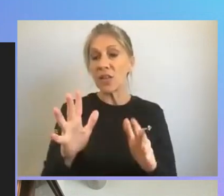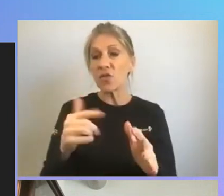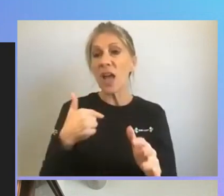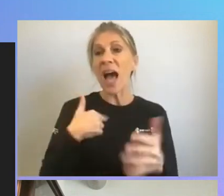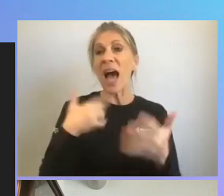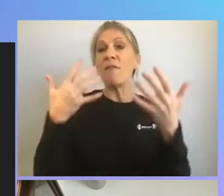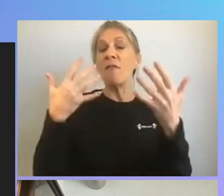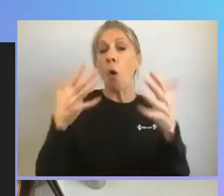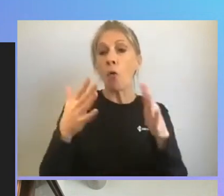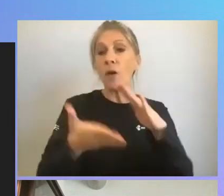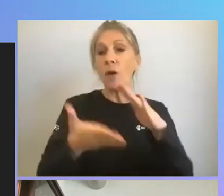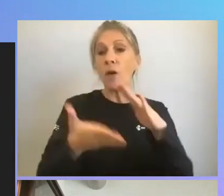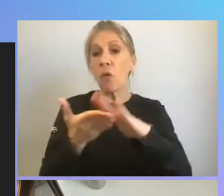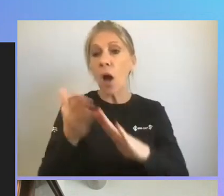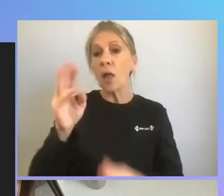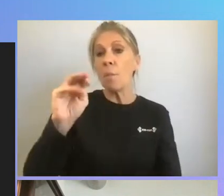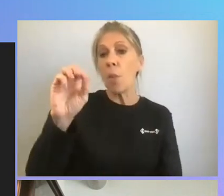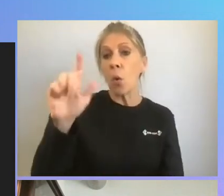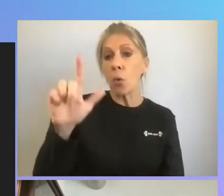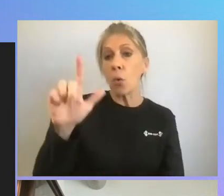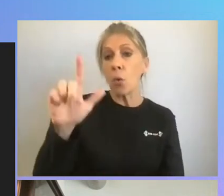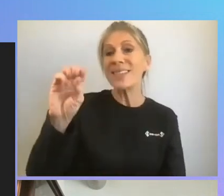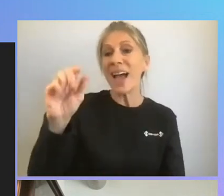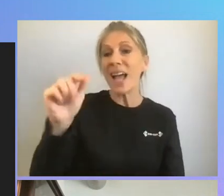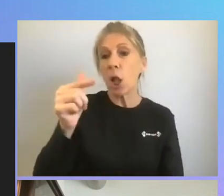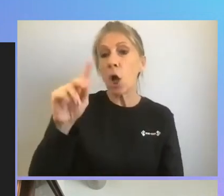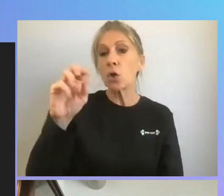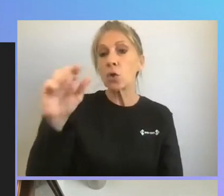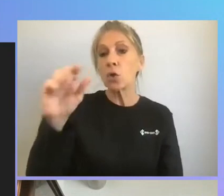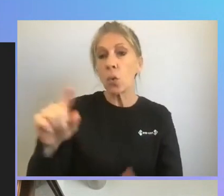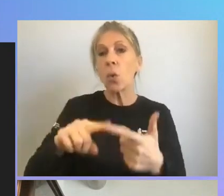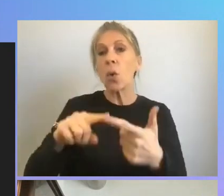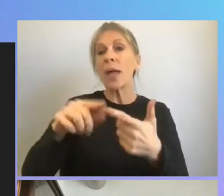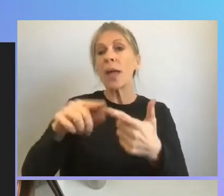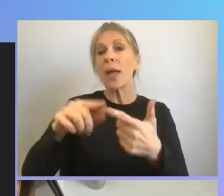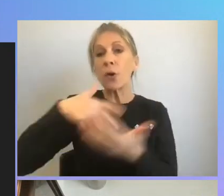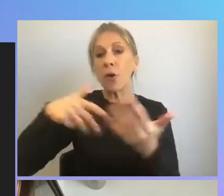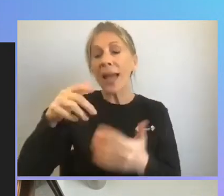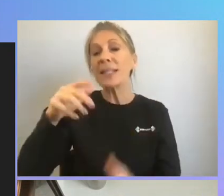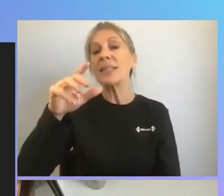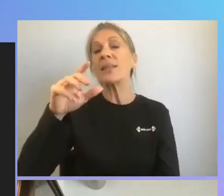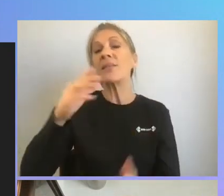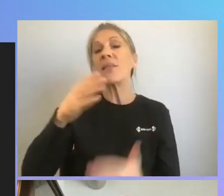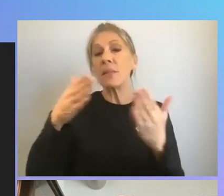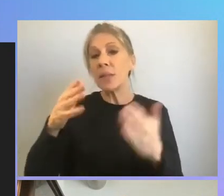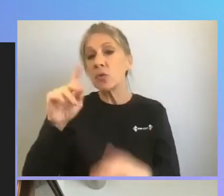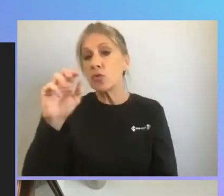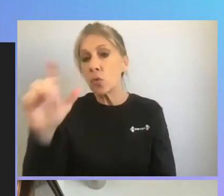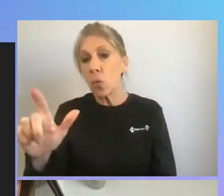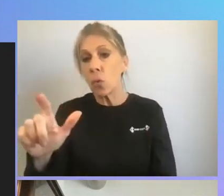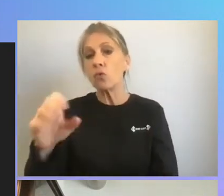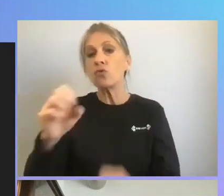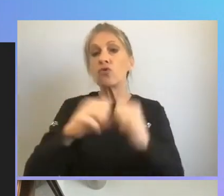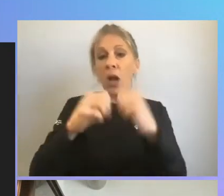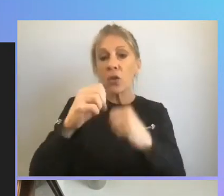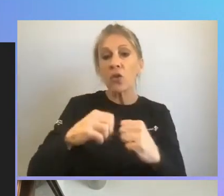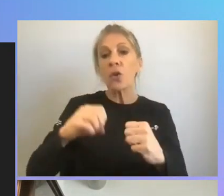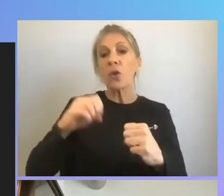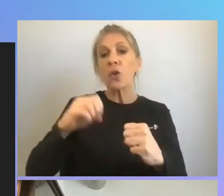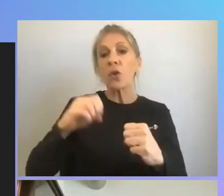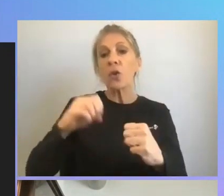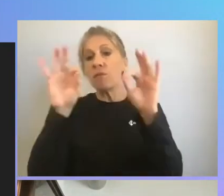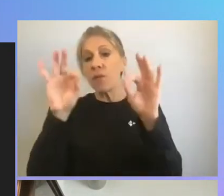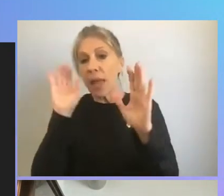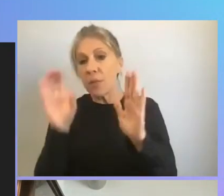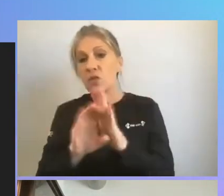run the modal dialog tool, the interactive elements tool, the structure tool, and the forms tool. And